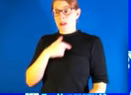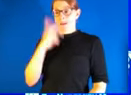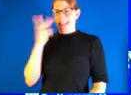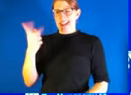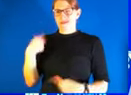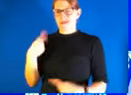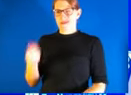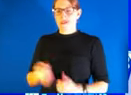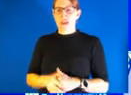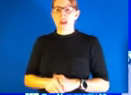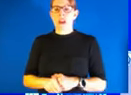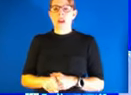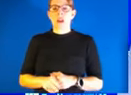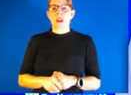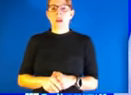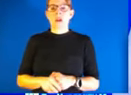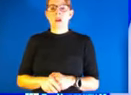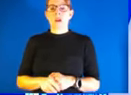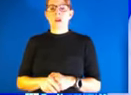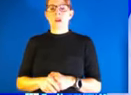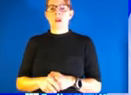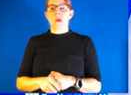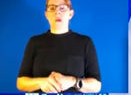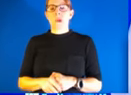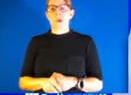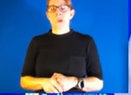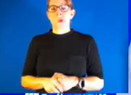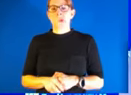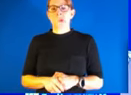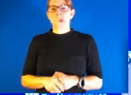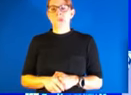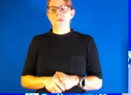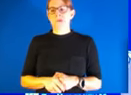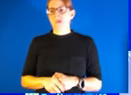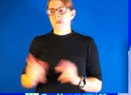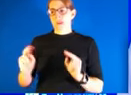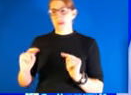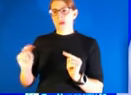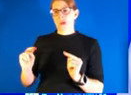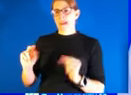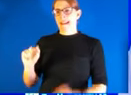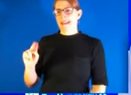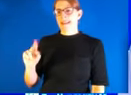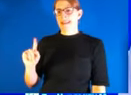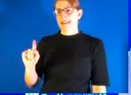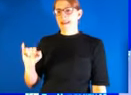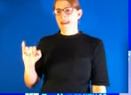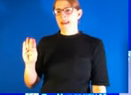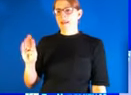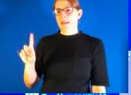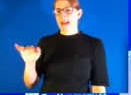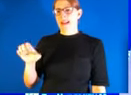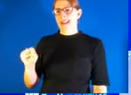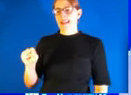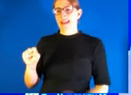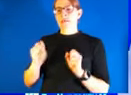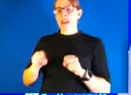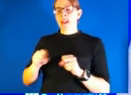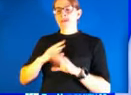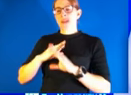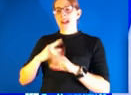that it really doesn't hold up as far as neutralizing antibodies and the ability to protect against disease,